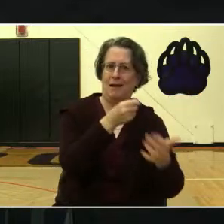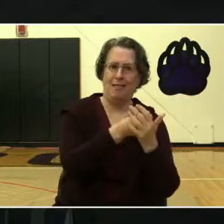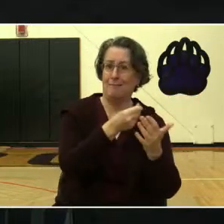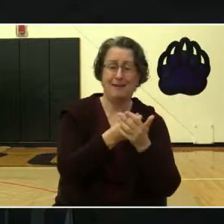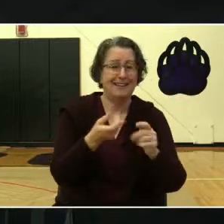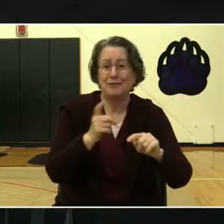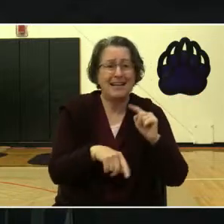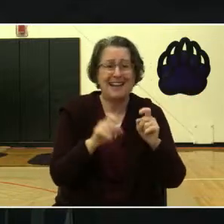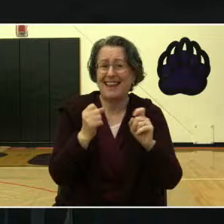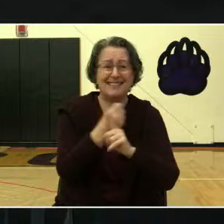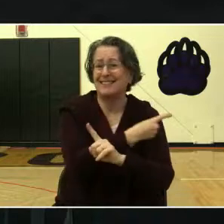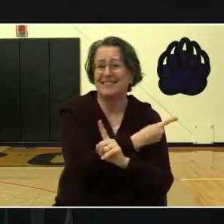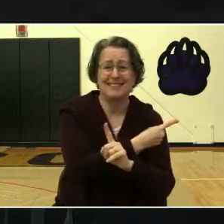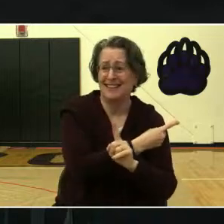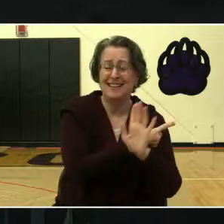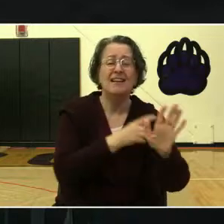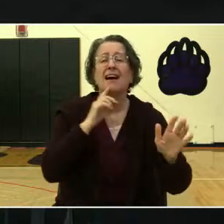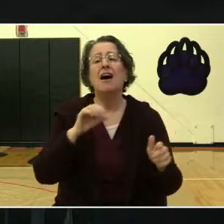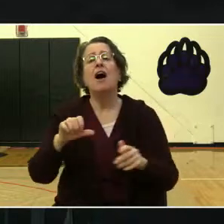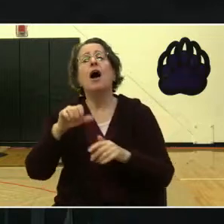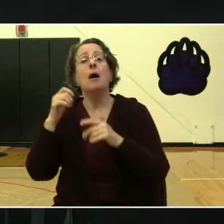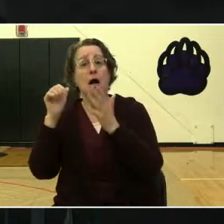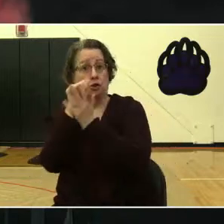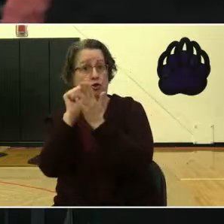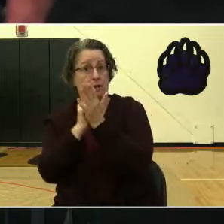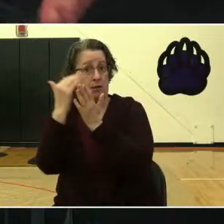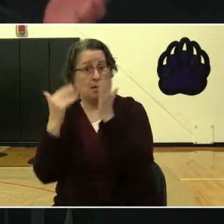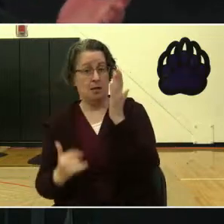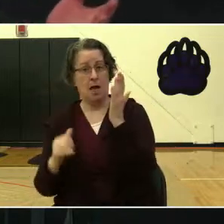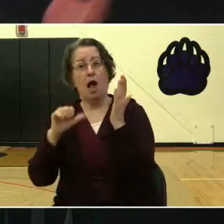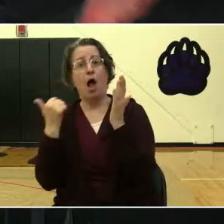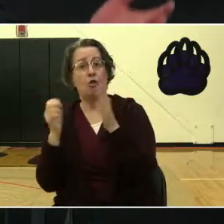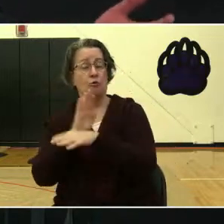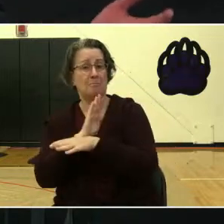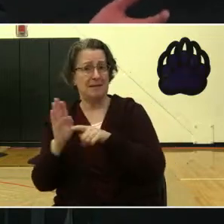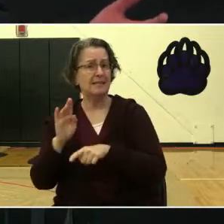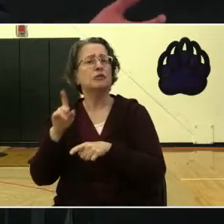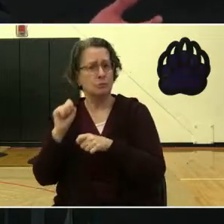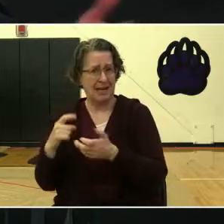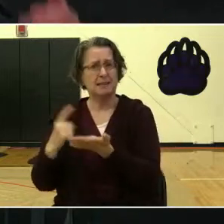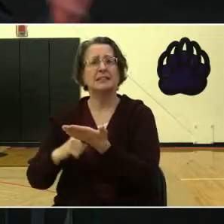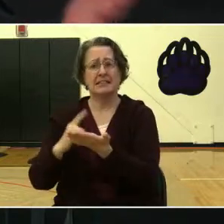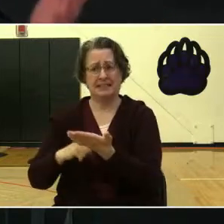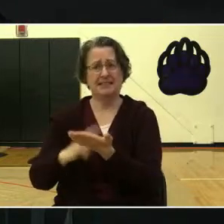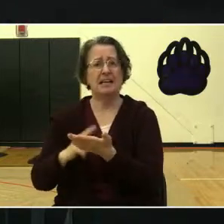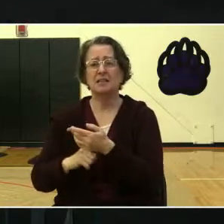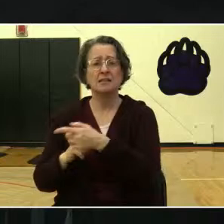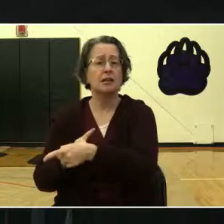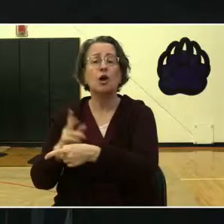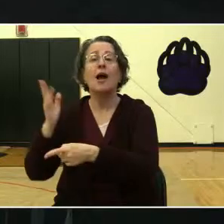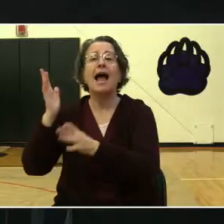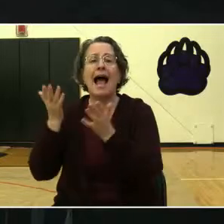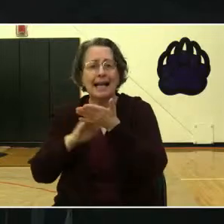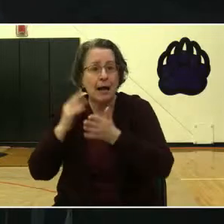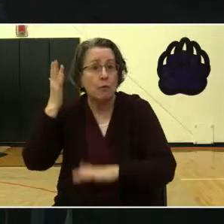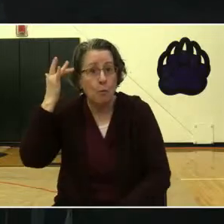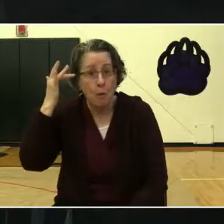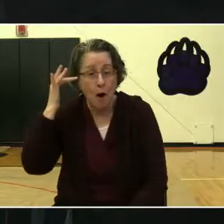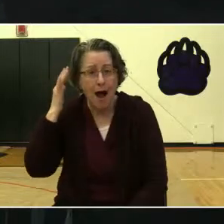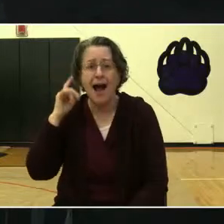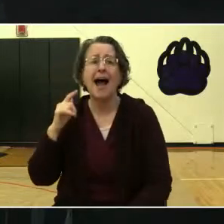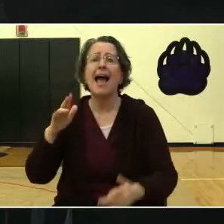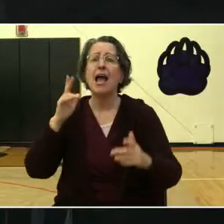be considered at a later date but it's not properly here because your neighbors didn't know that that was going to be decided here